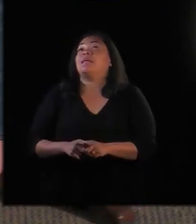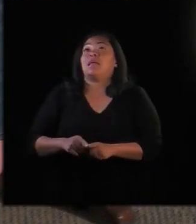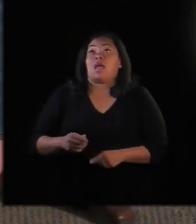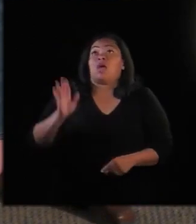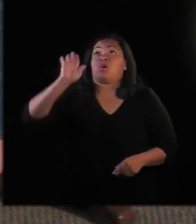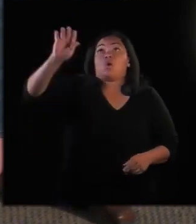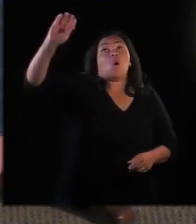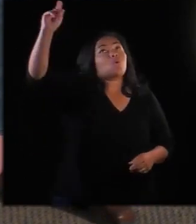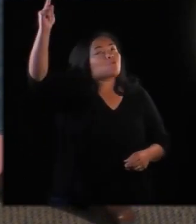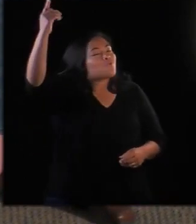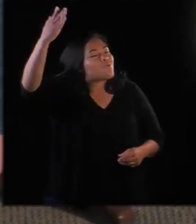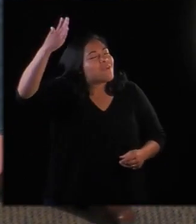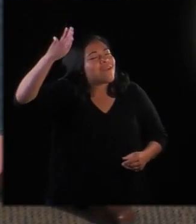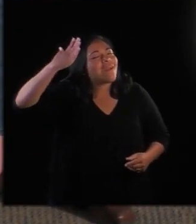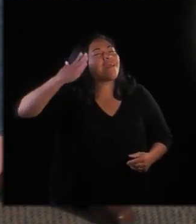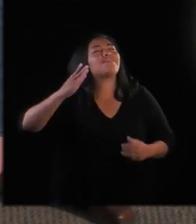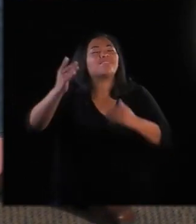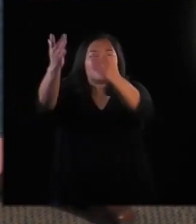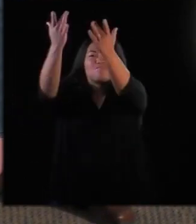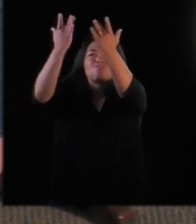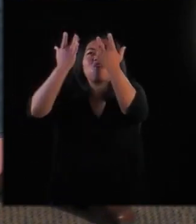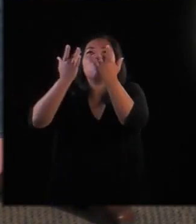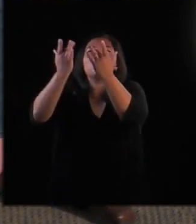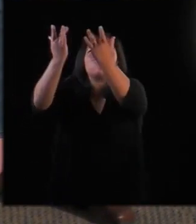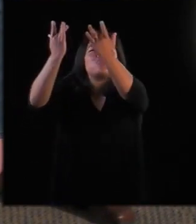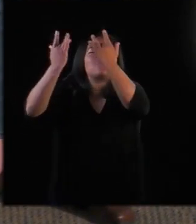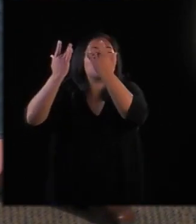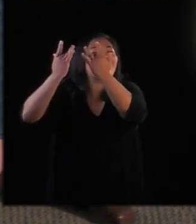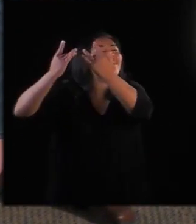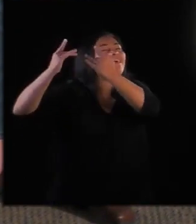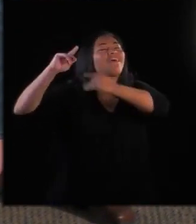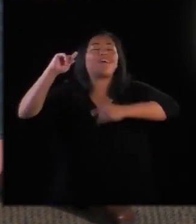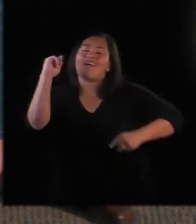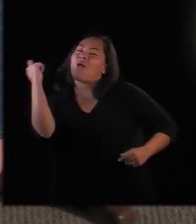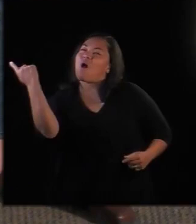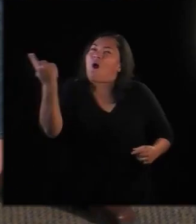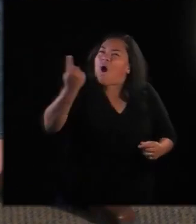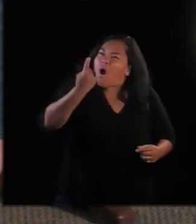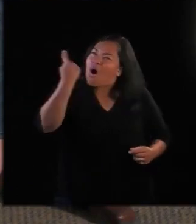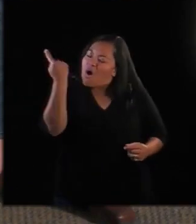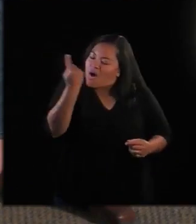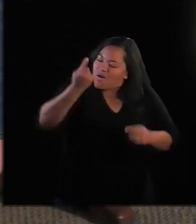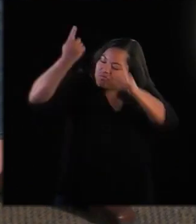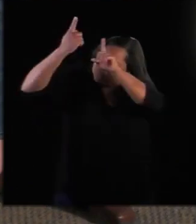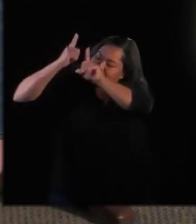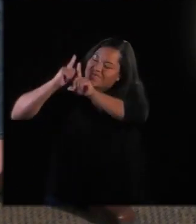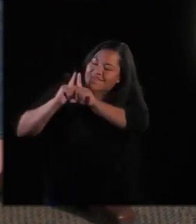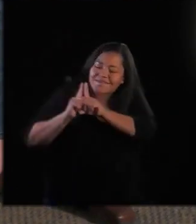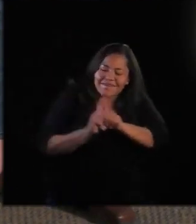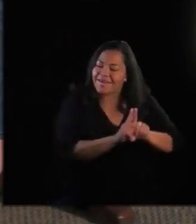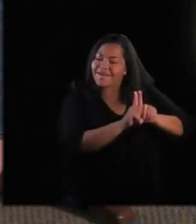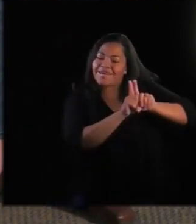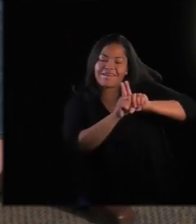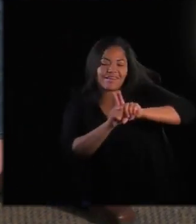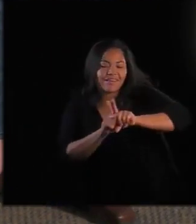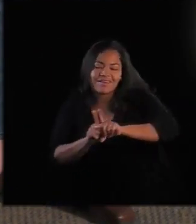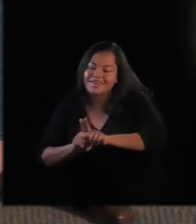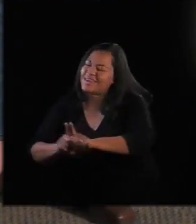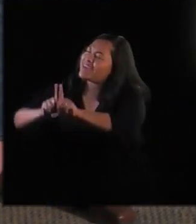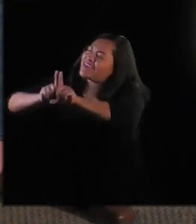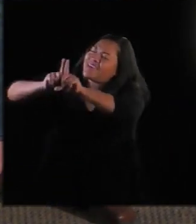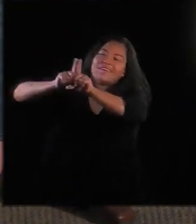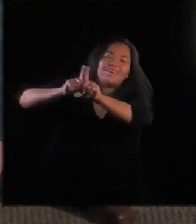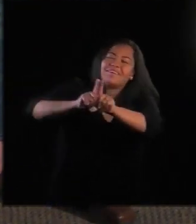and there's not a place your mercy and grace won't find me again